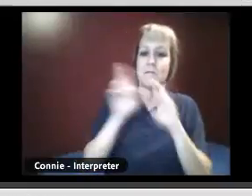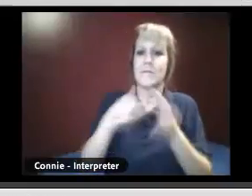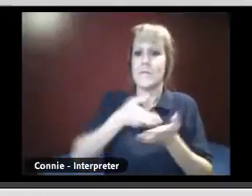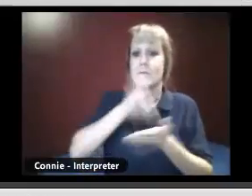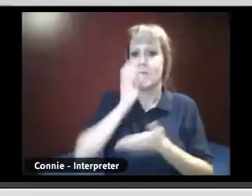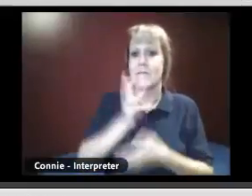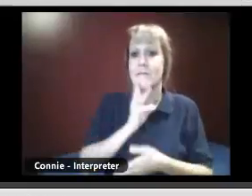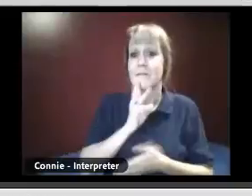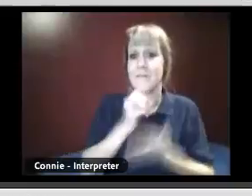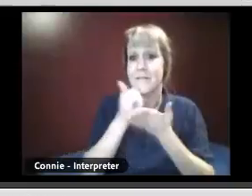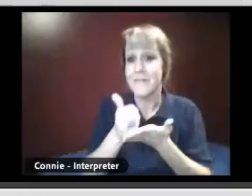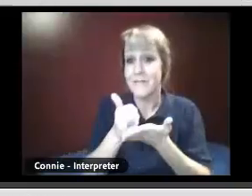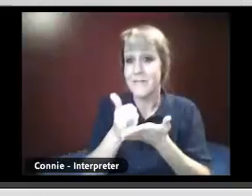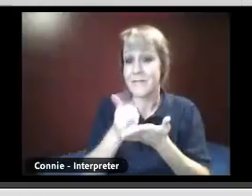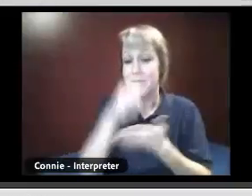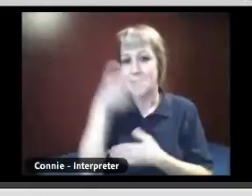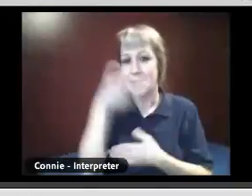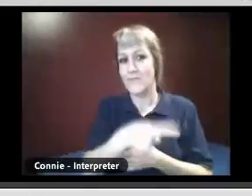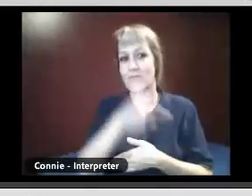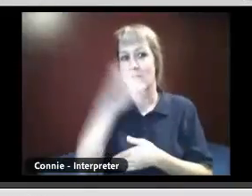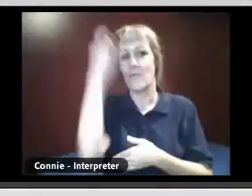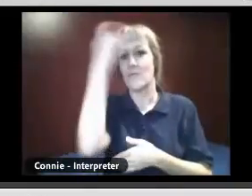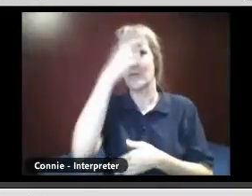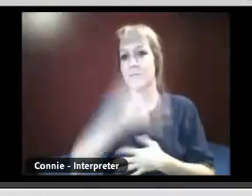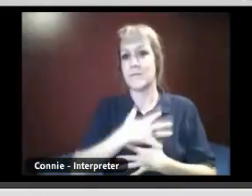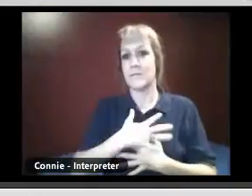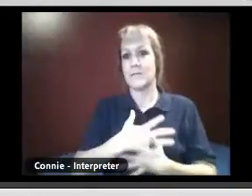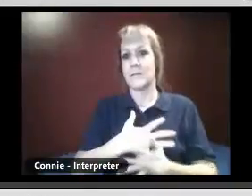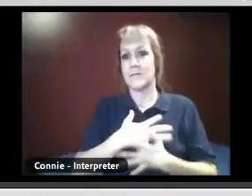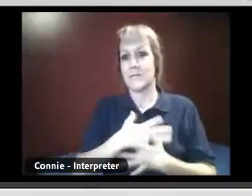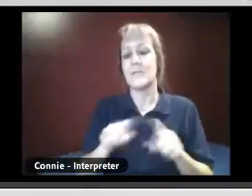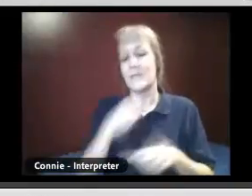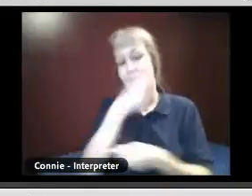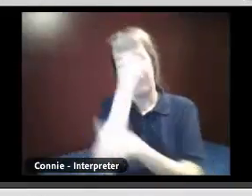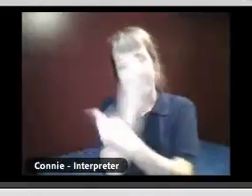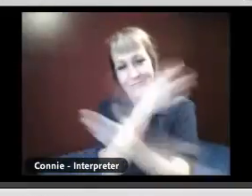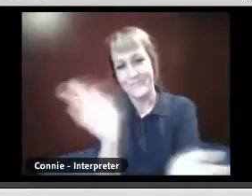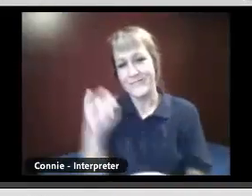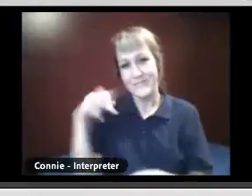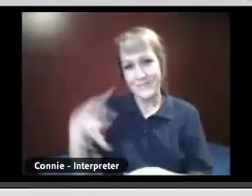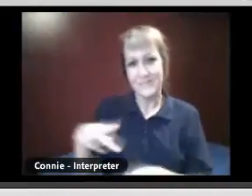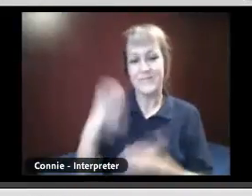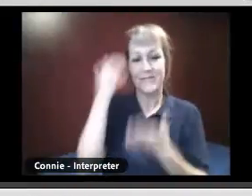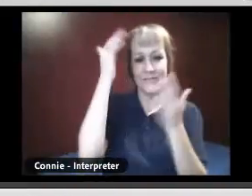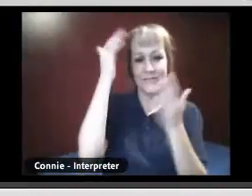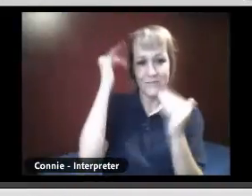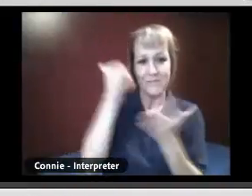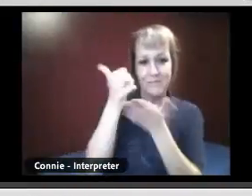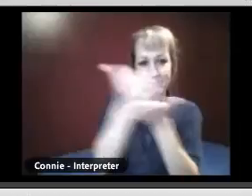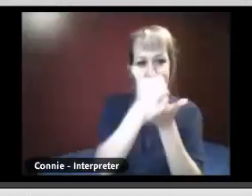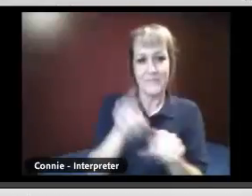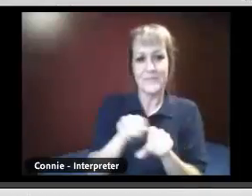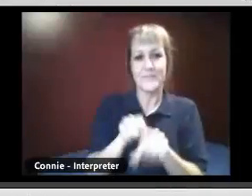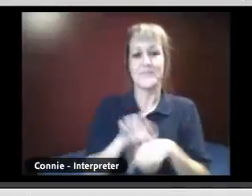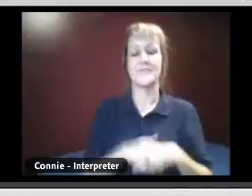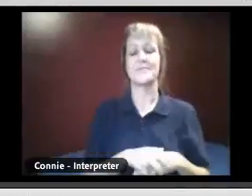better, because nobody had any idea except that I had shared the tip with everybody in the hopes that it would help them too.